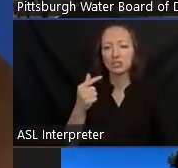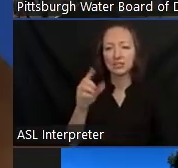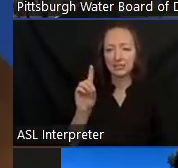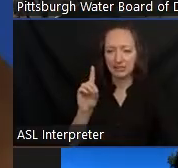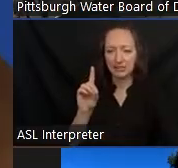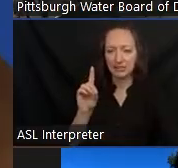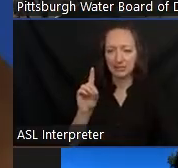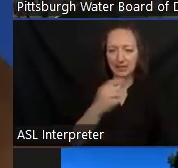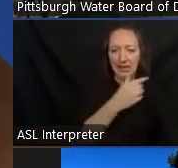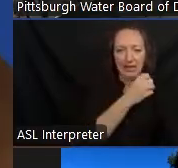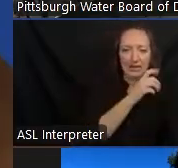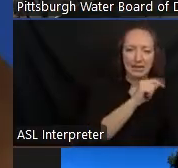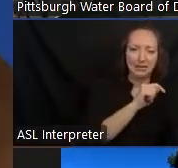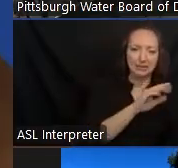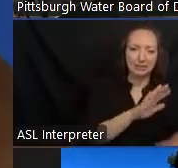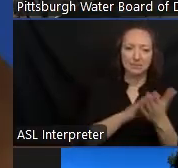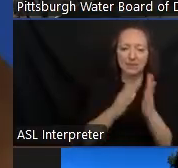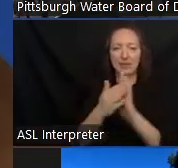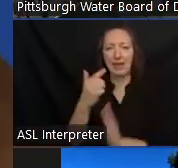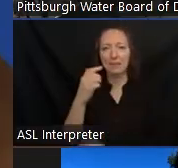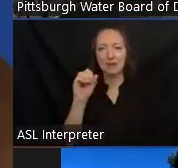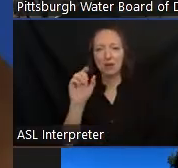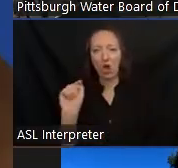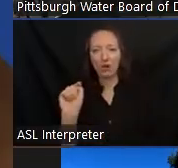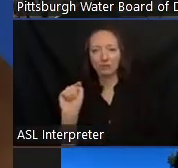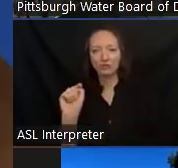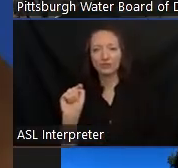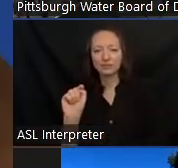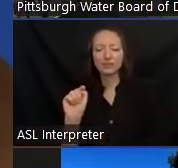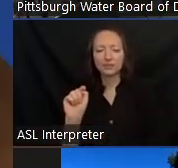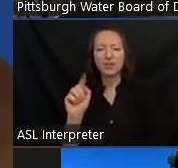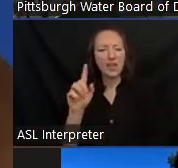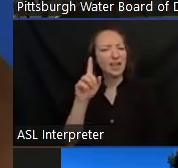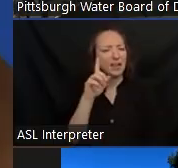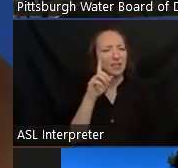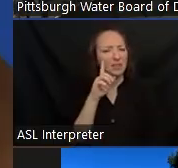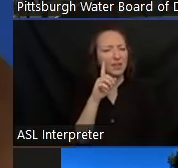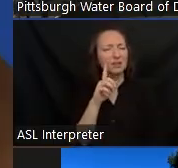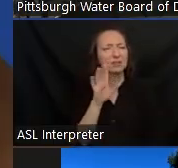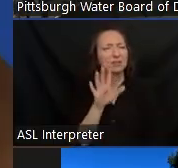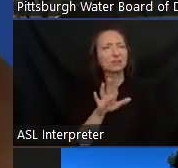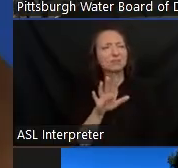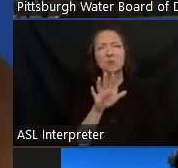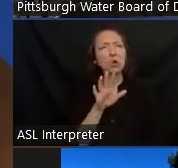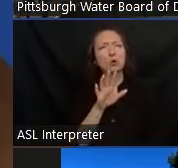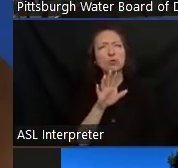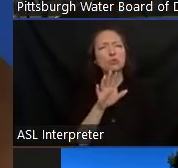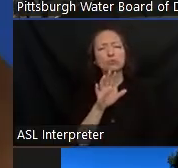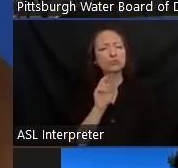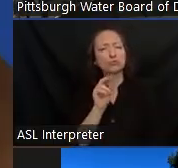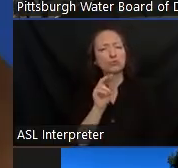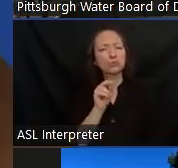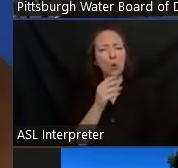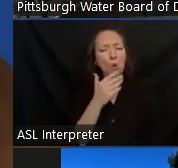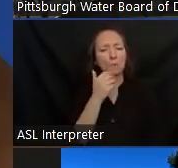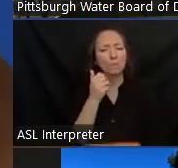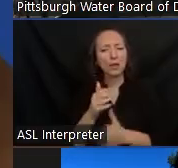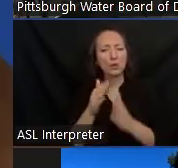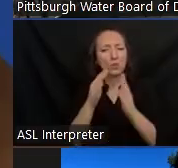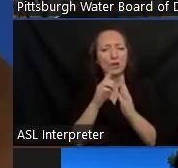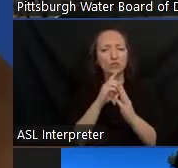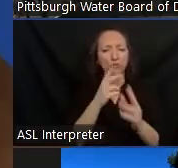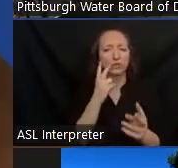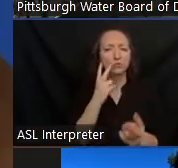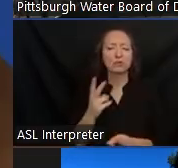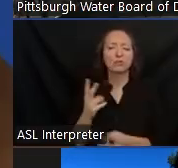Got. And I think there's probably no better way to sort of reflect on Paul